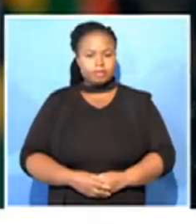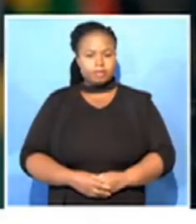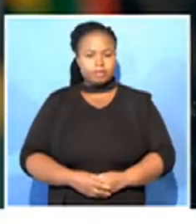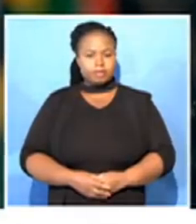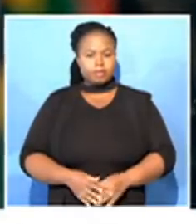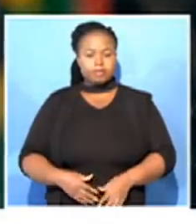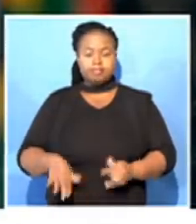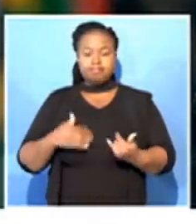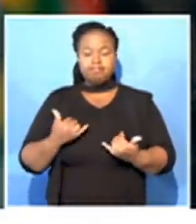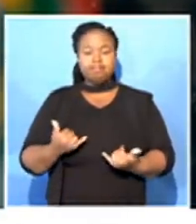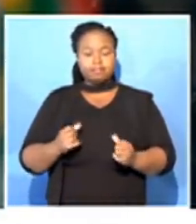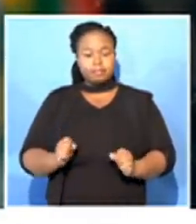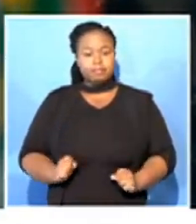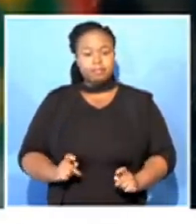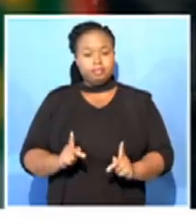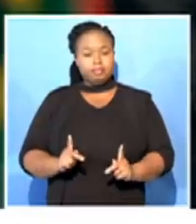I take this opportunity